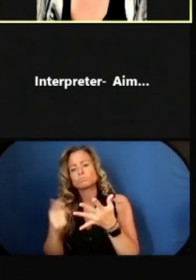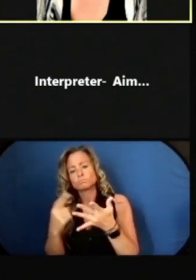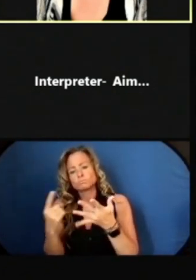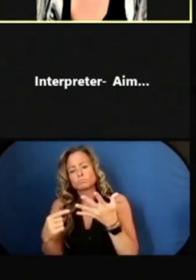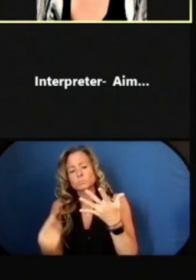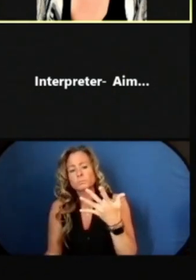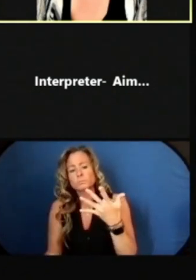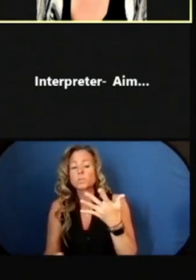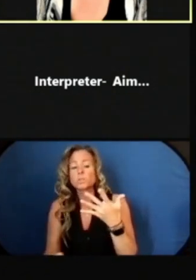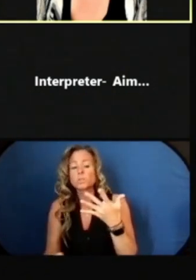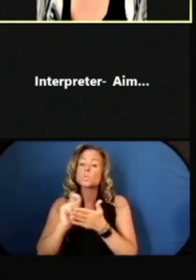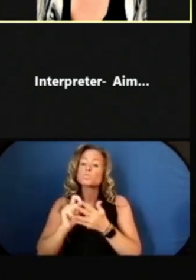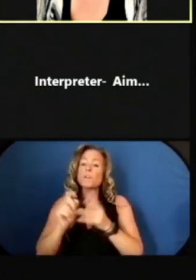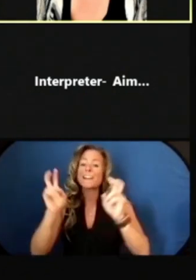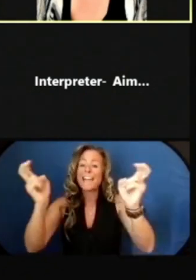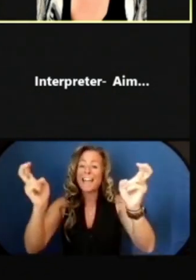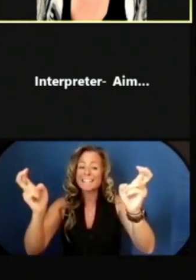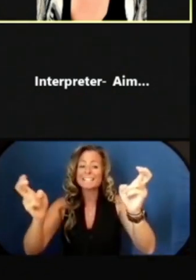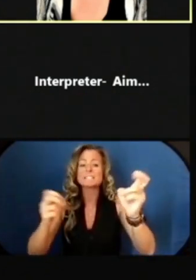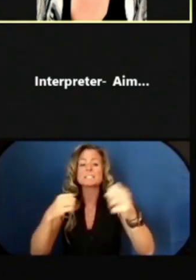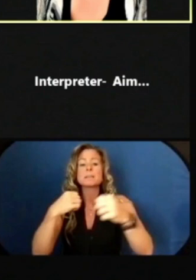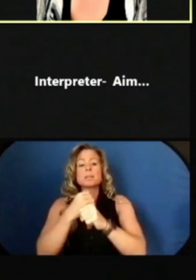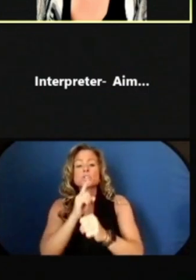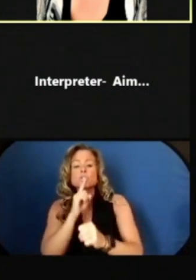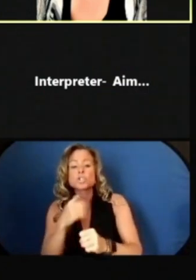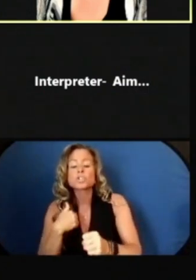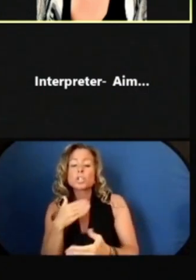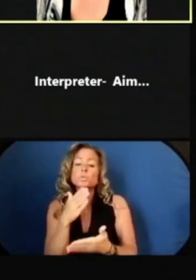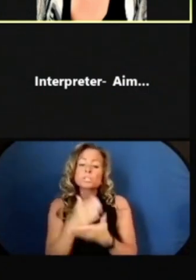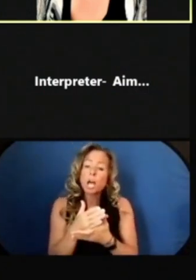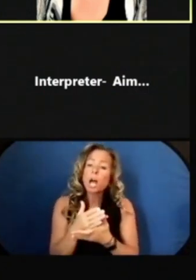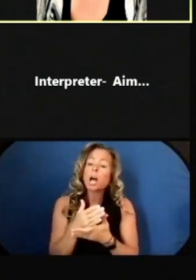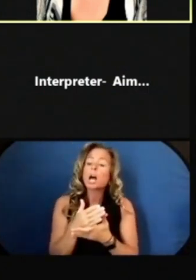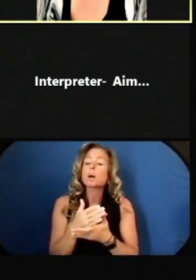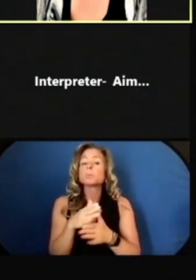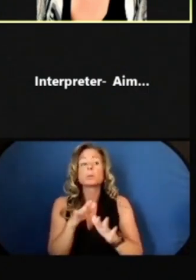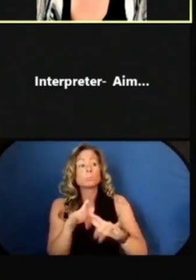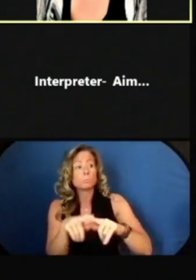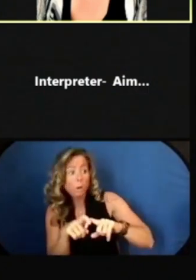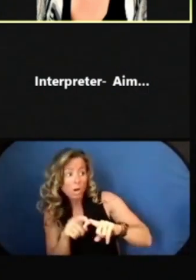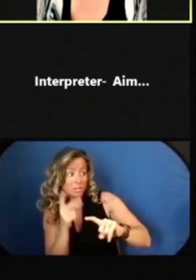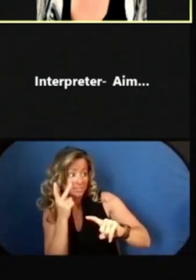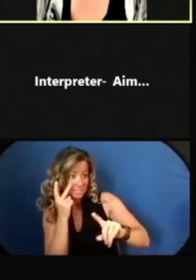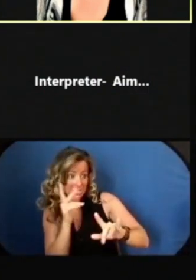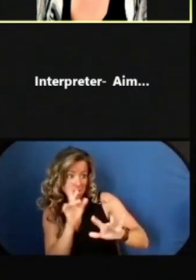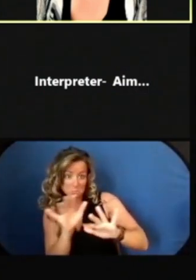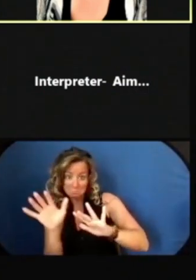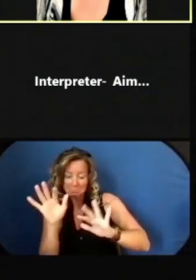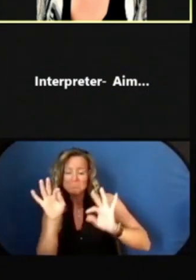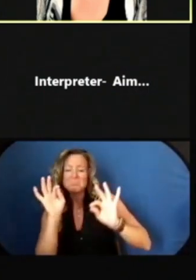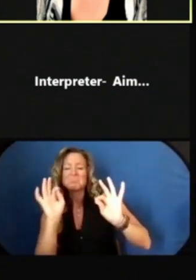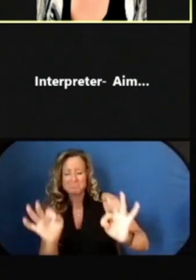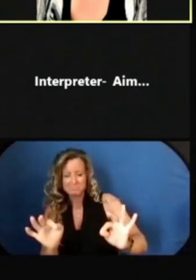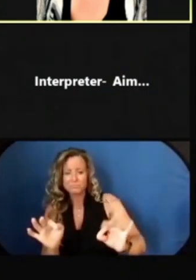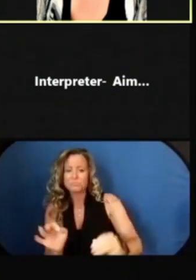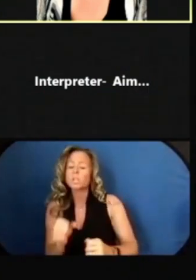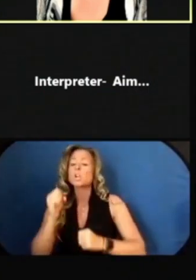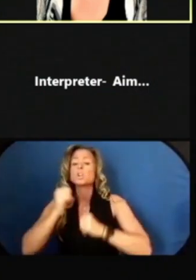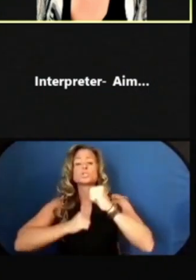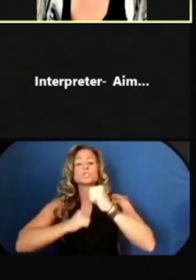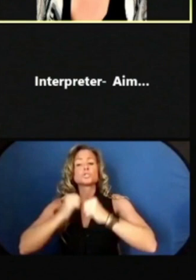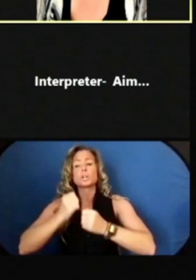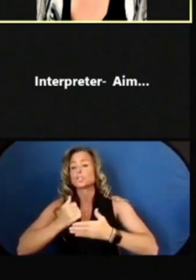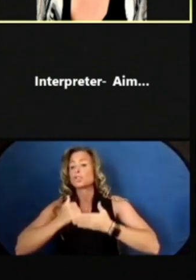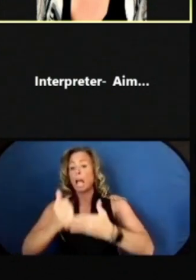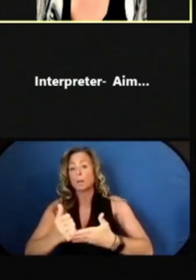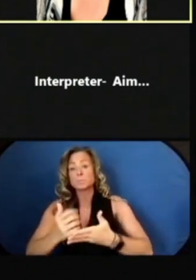Write headings that help your readers or learners predict what's coming next. The structure works